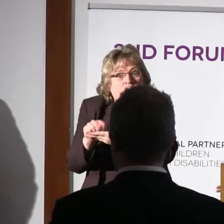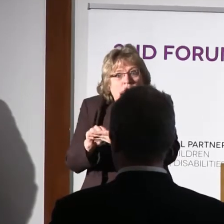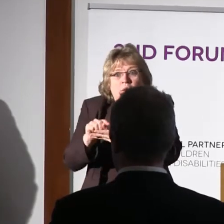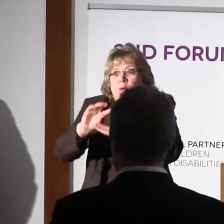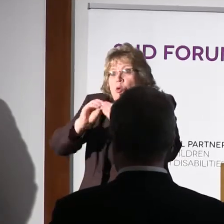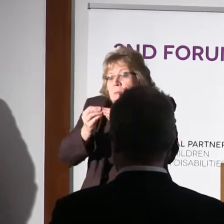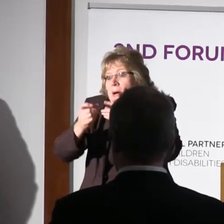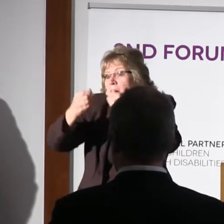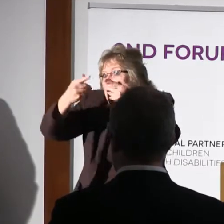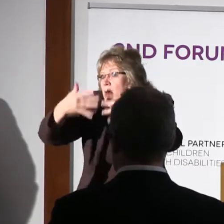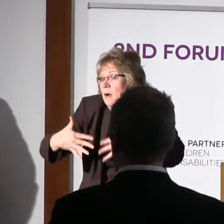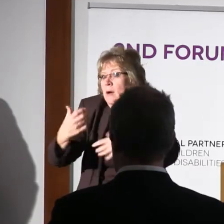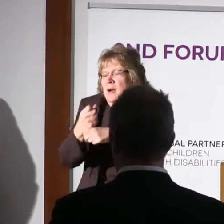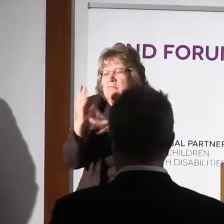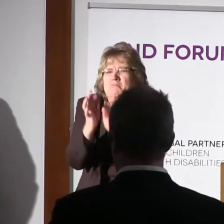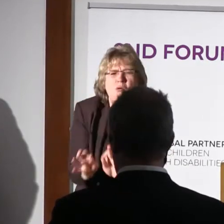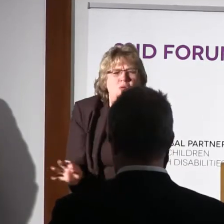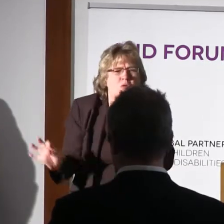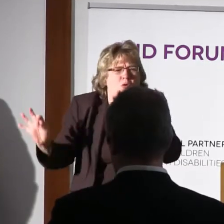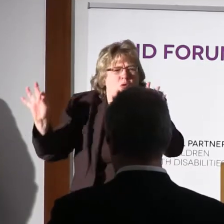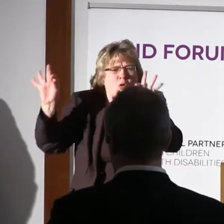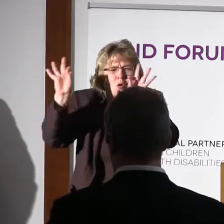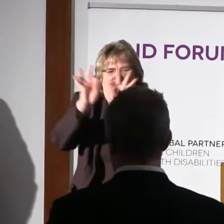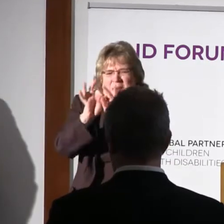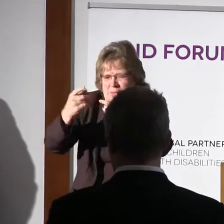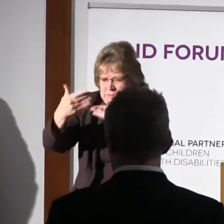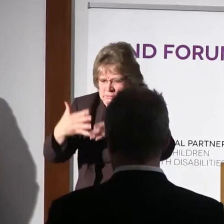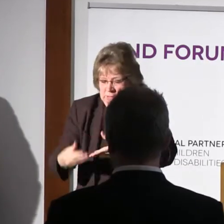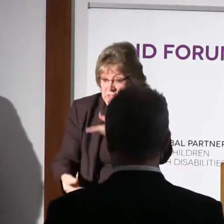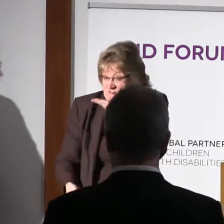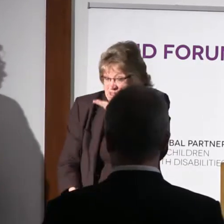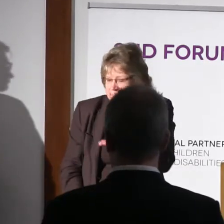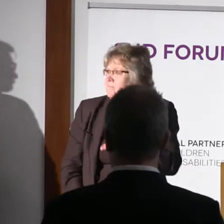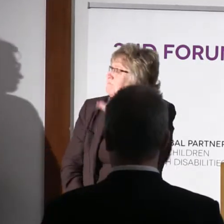and to policy and public policy. This